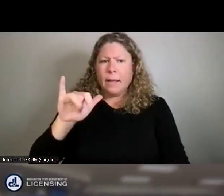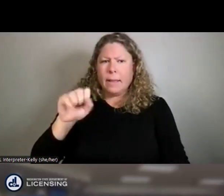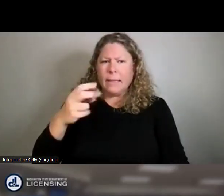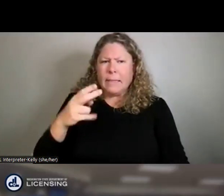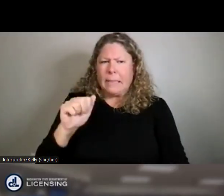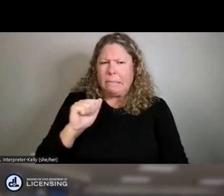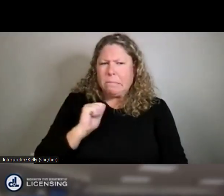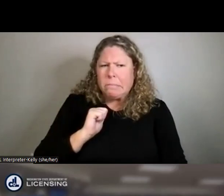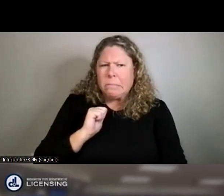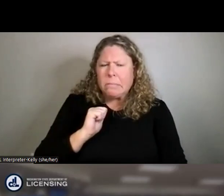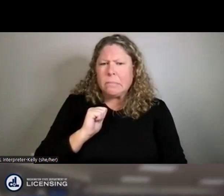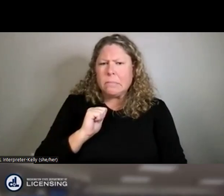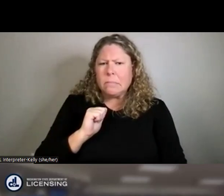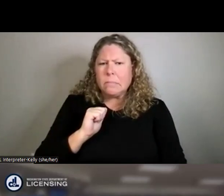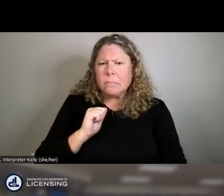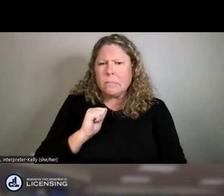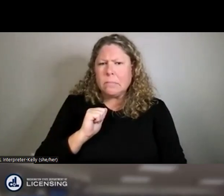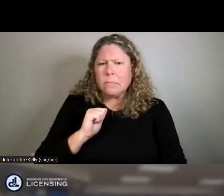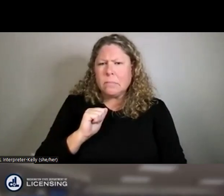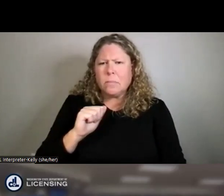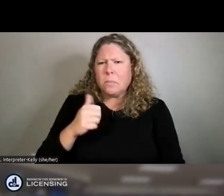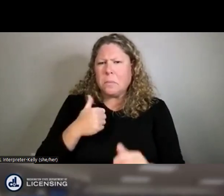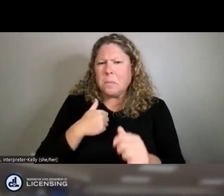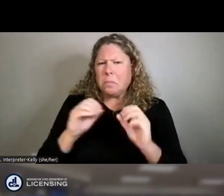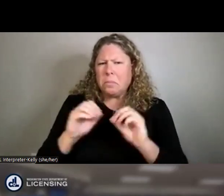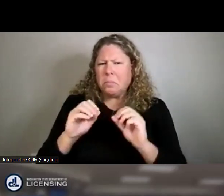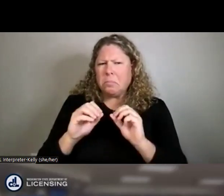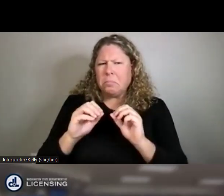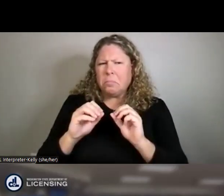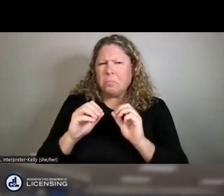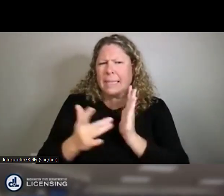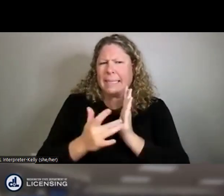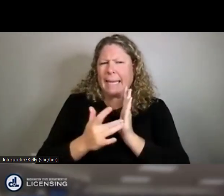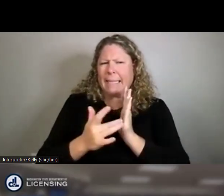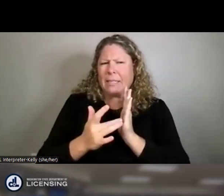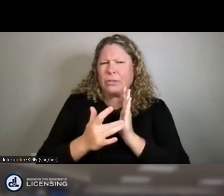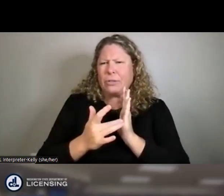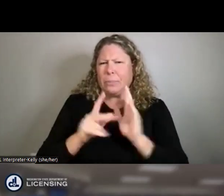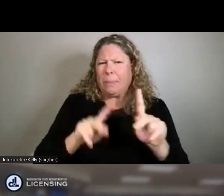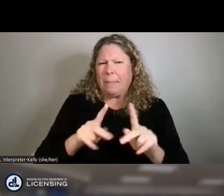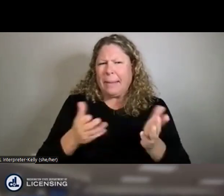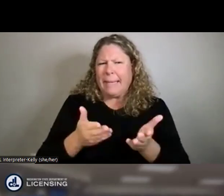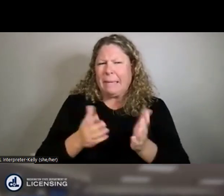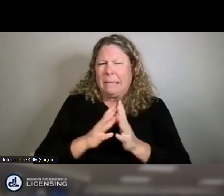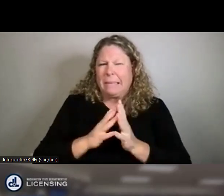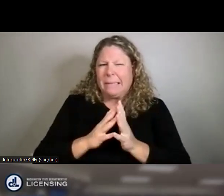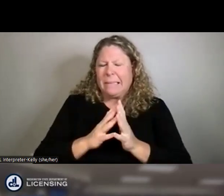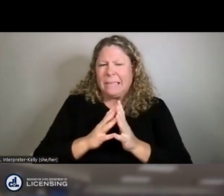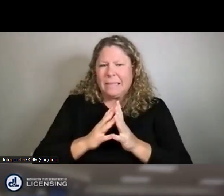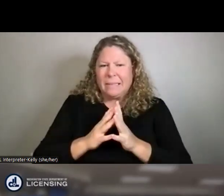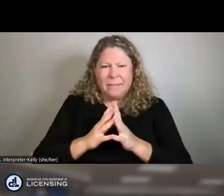I'm not sure. We don't have any technical like folks representing our technical processes. Does